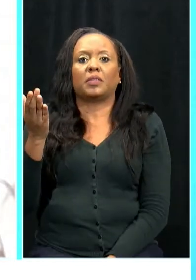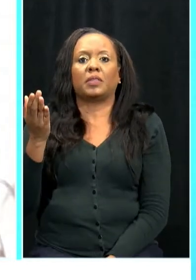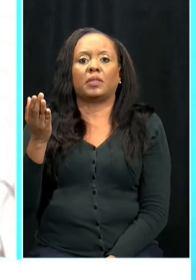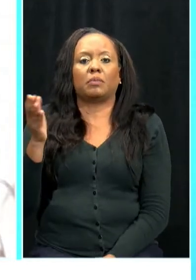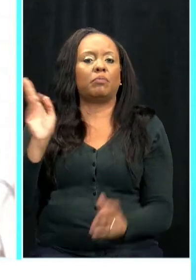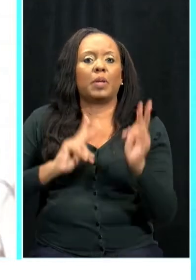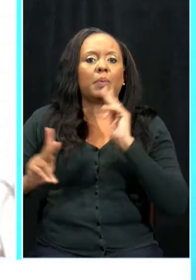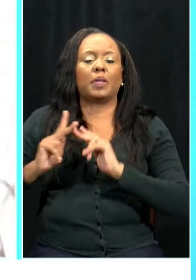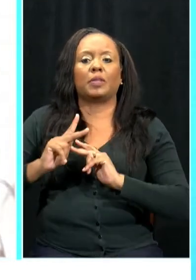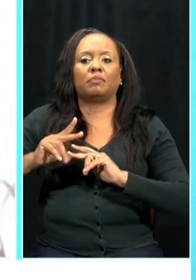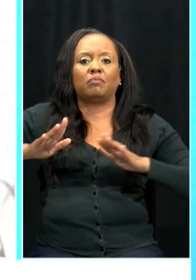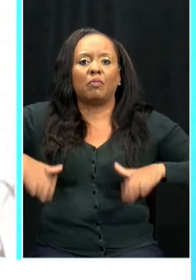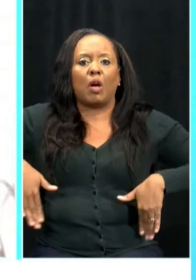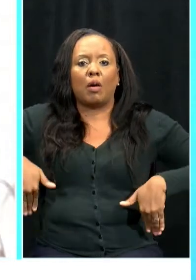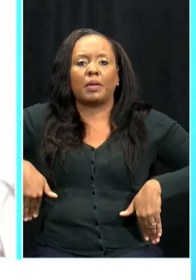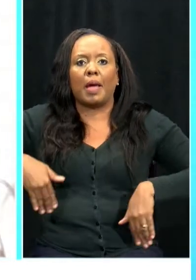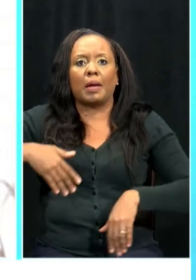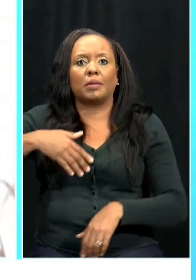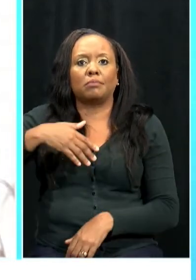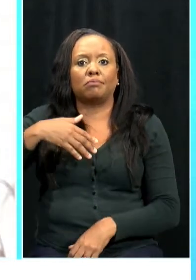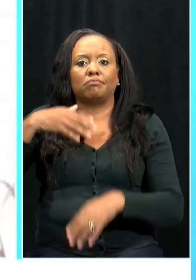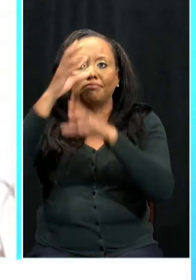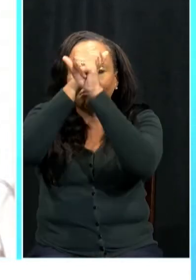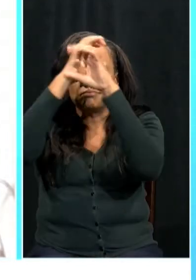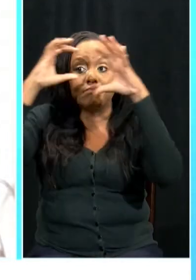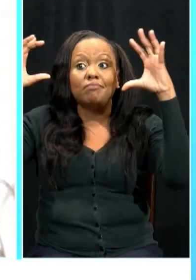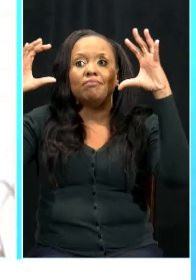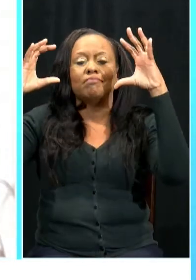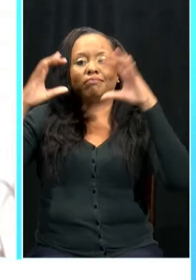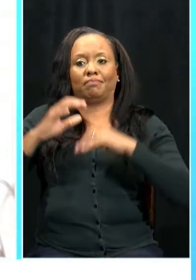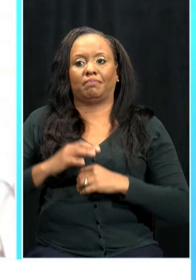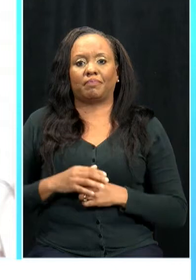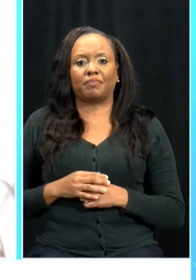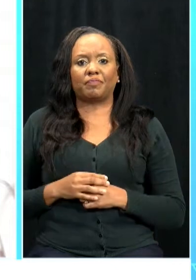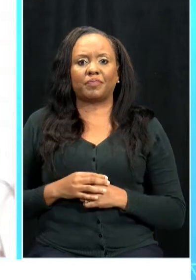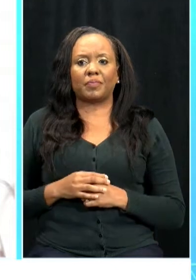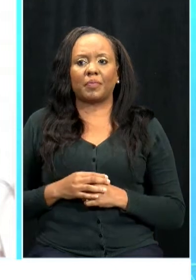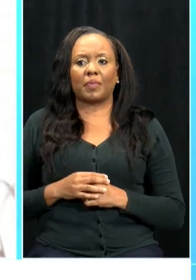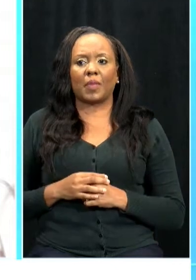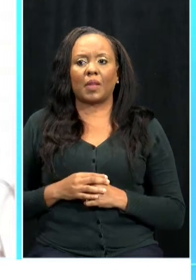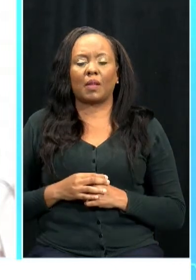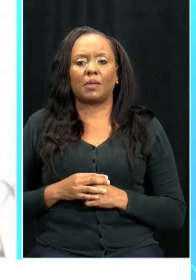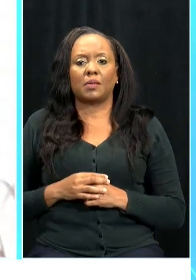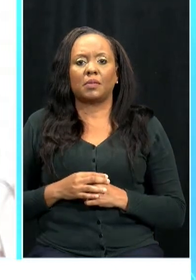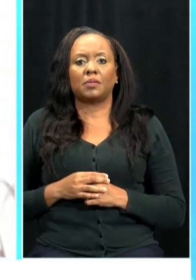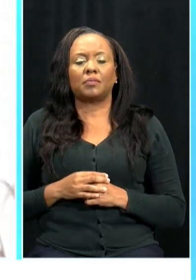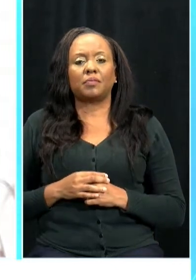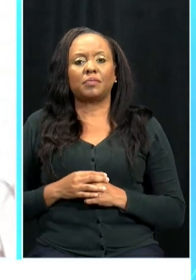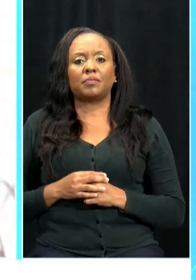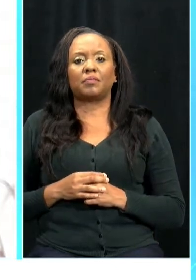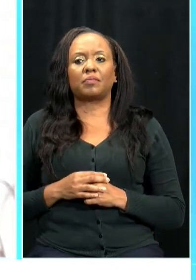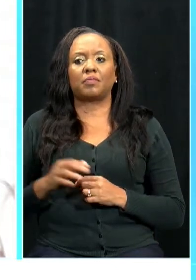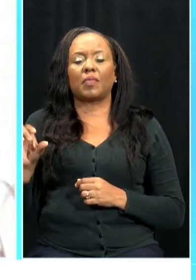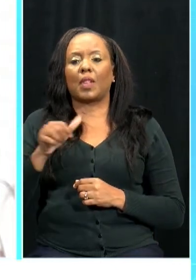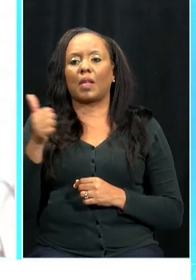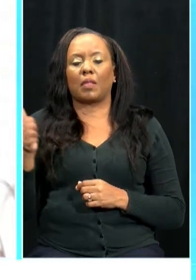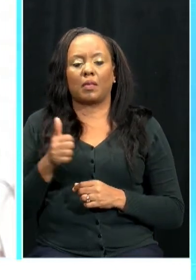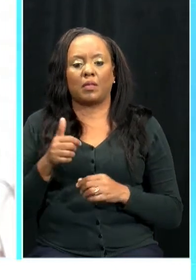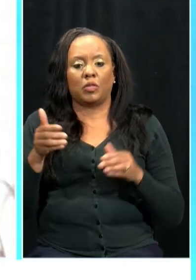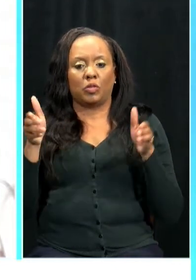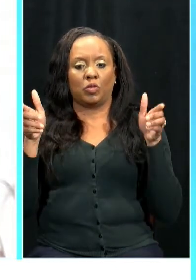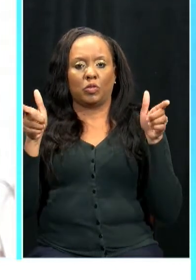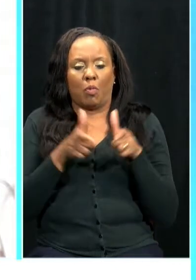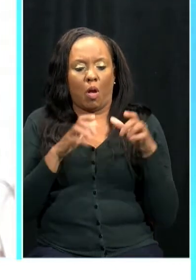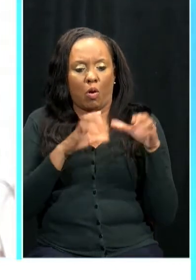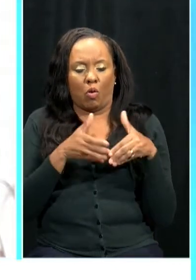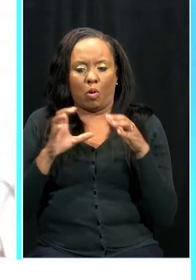the two Labour parties. Many of the smaller parties are also interested in these